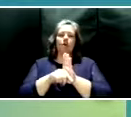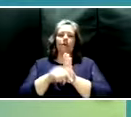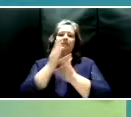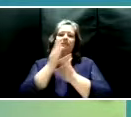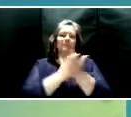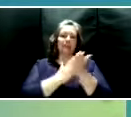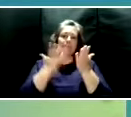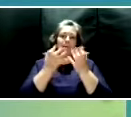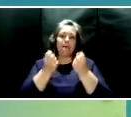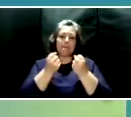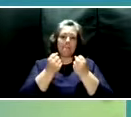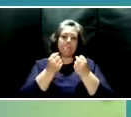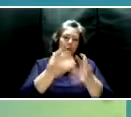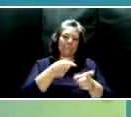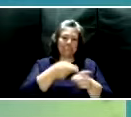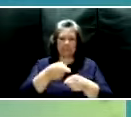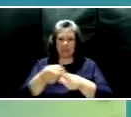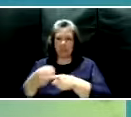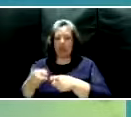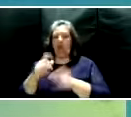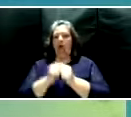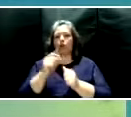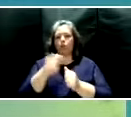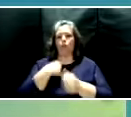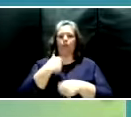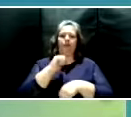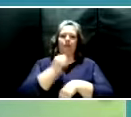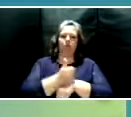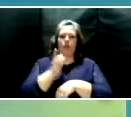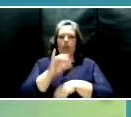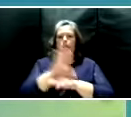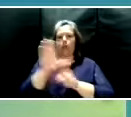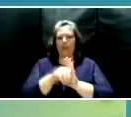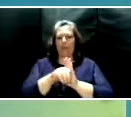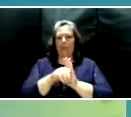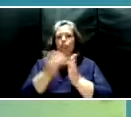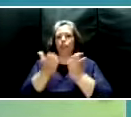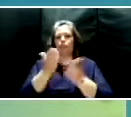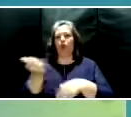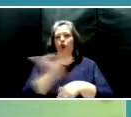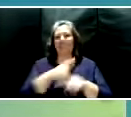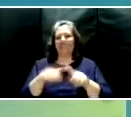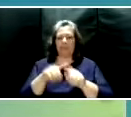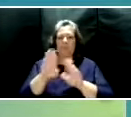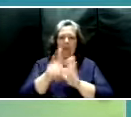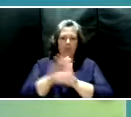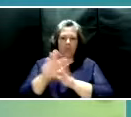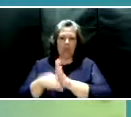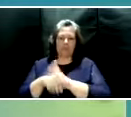may be multidisciplinary. How do we create a curriculum that serves, all of our different backgrounds, all of our different people that we